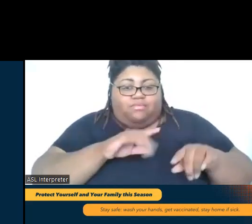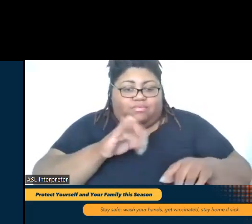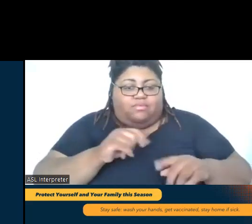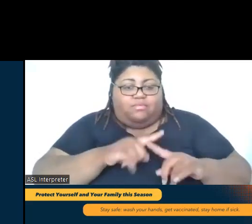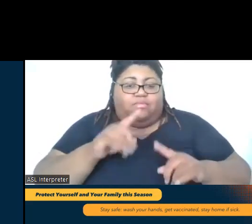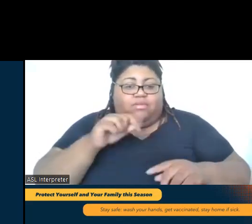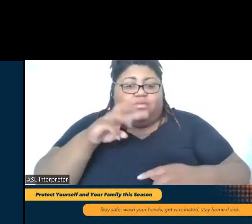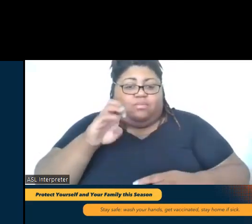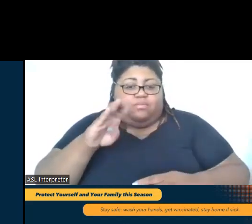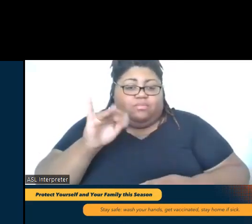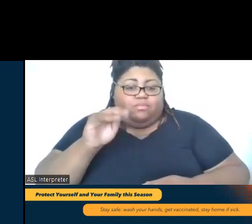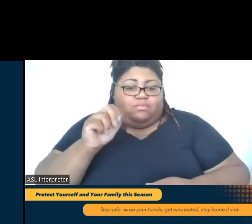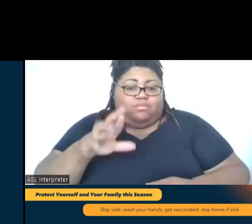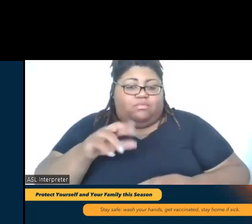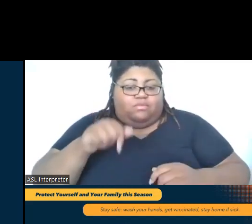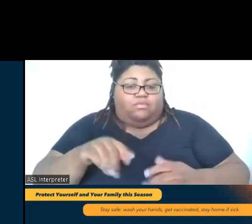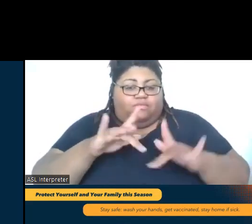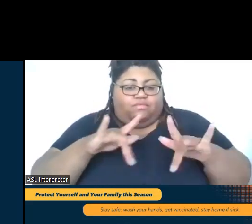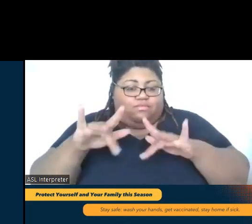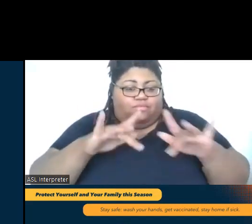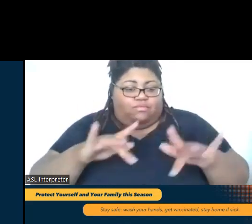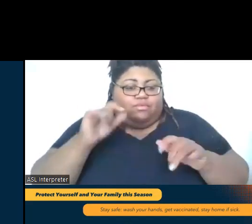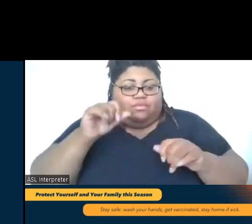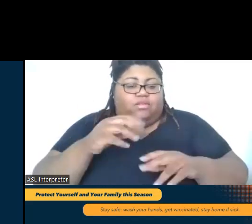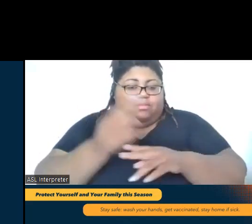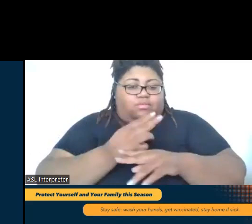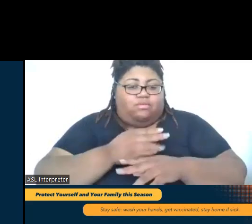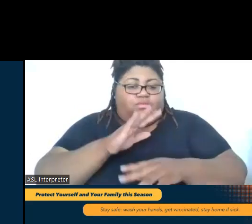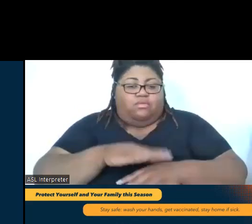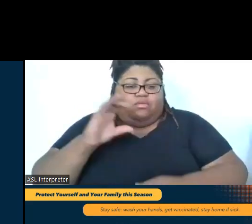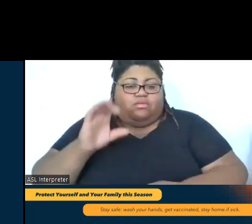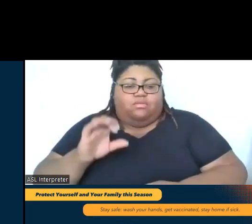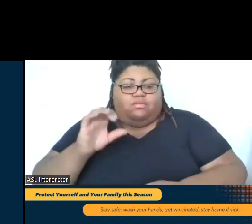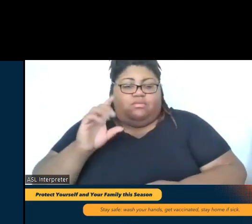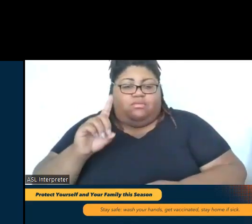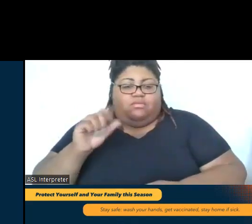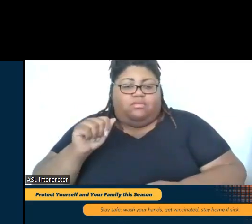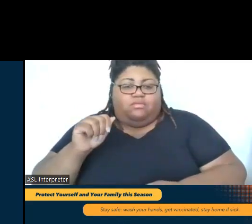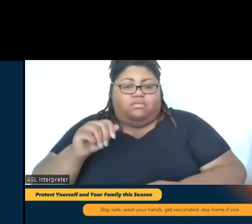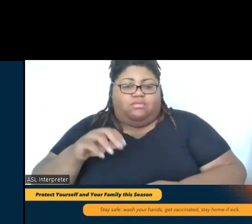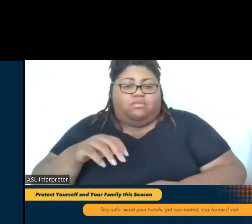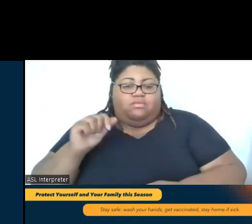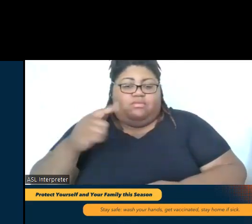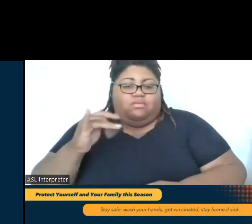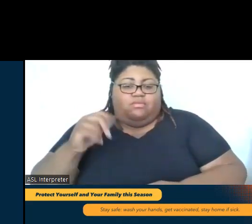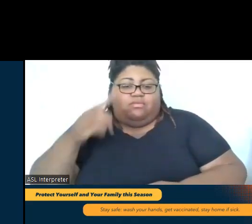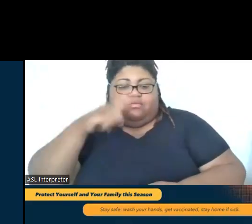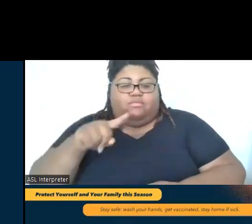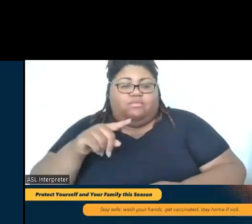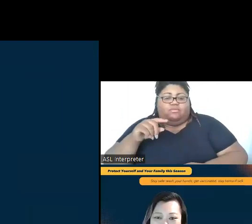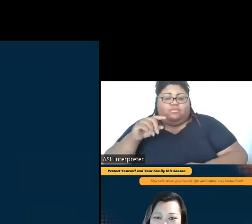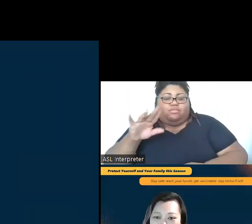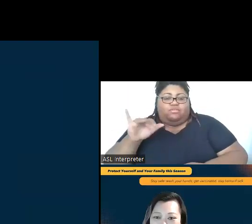is recorded and it will be up on the CDA YouTube channel. Thank you very much, Dr. Nguyen, for your time today